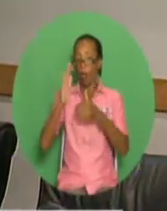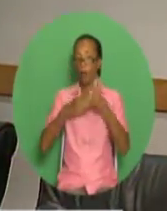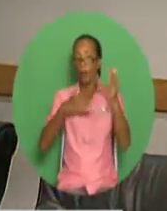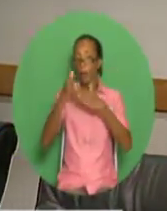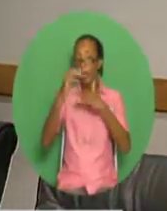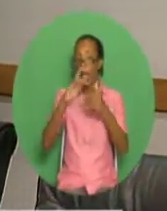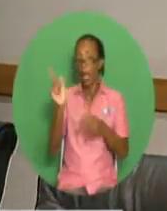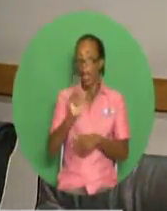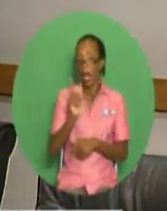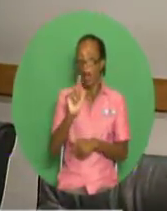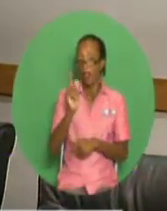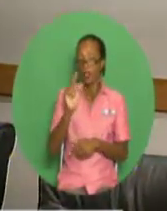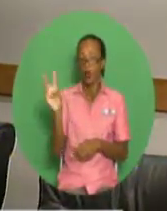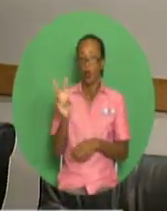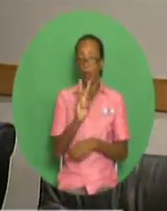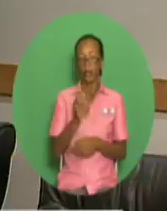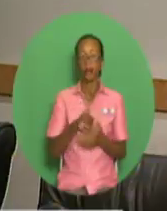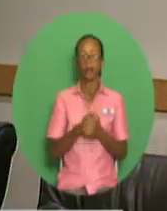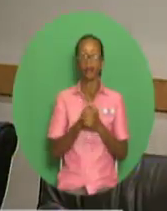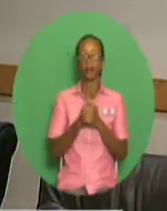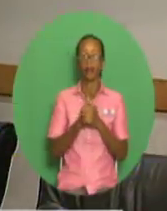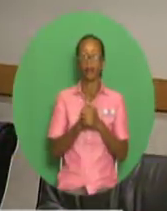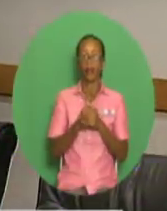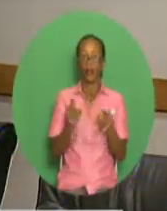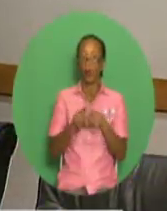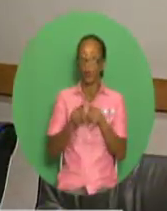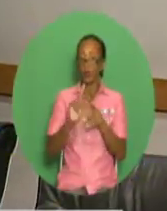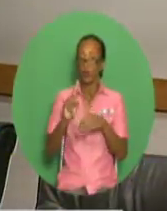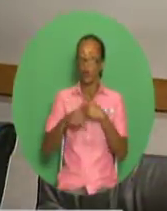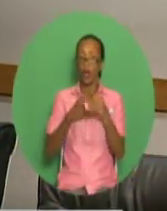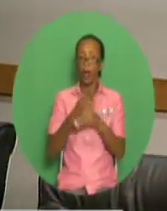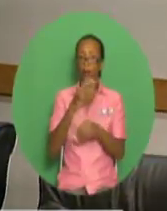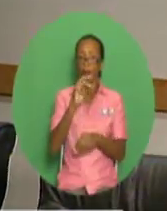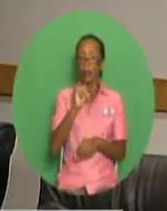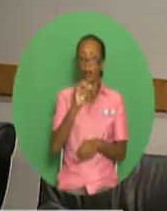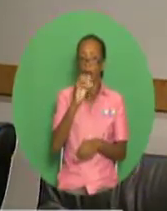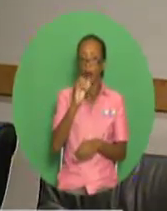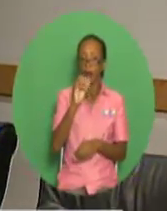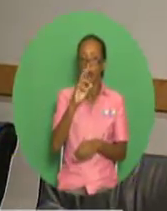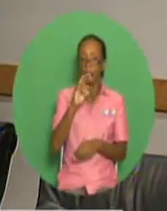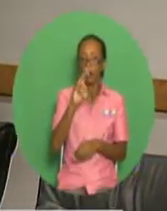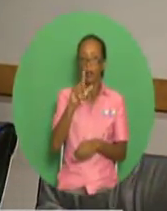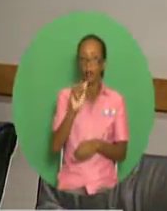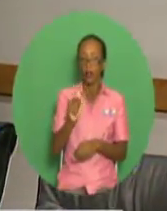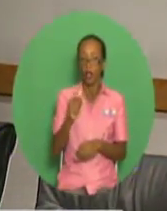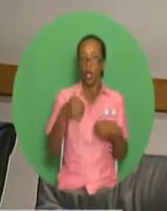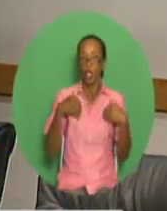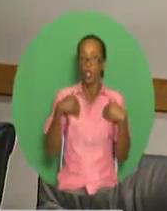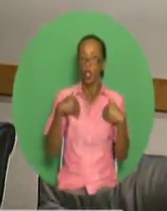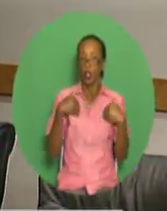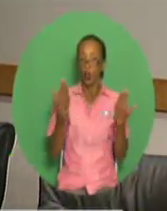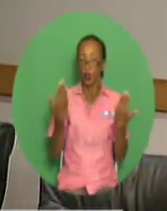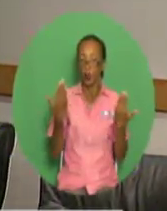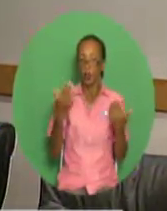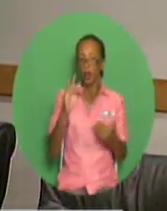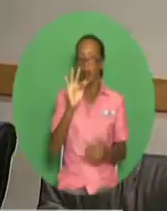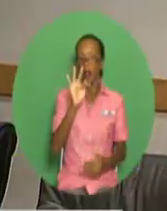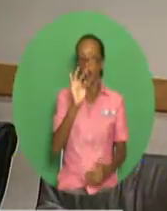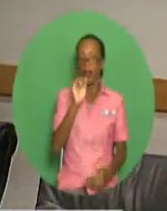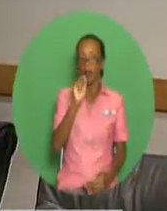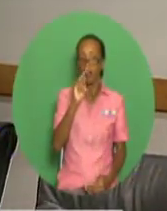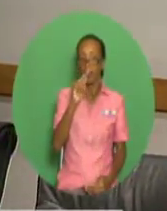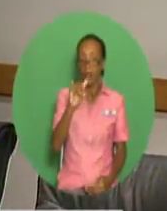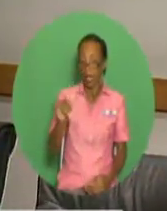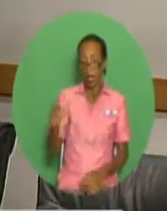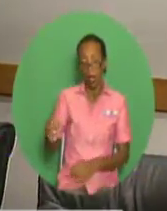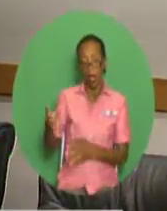plan to move forward this year. I spoke about the Muruga Youth Facility. The member for Point Forte will be very pleased that we put aside